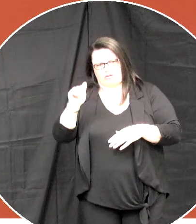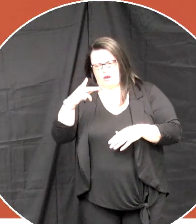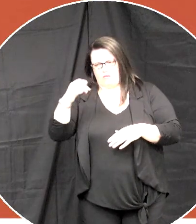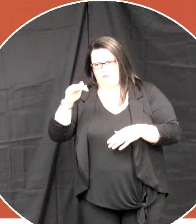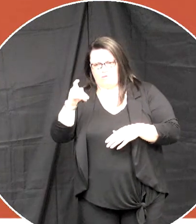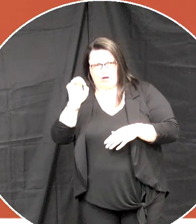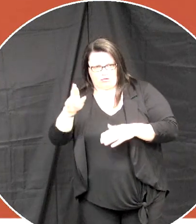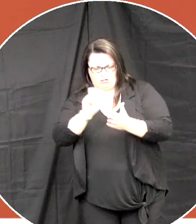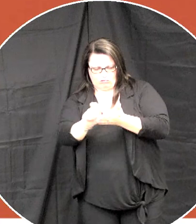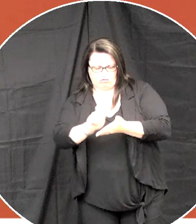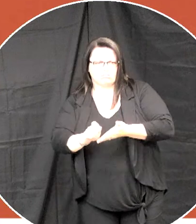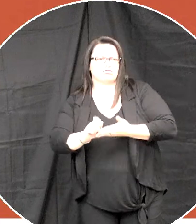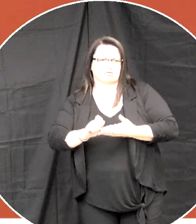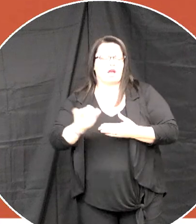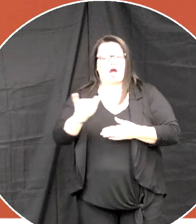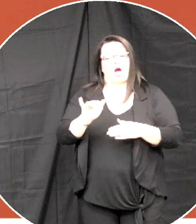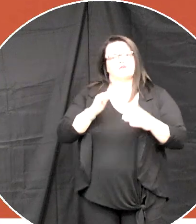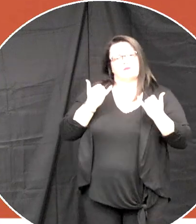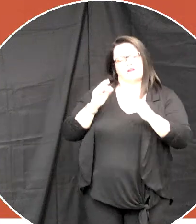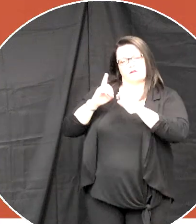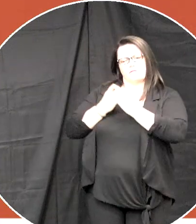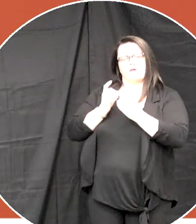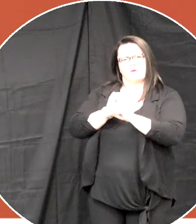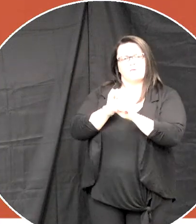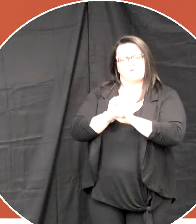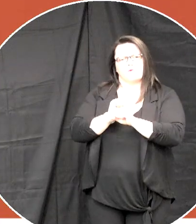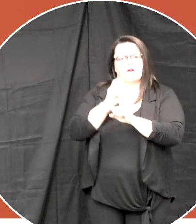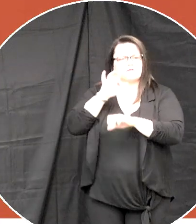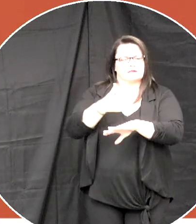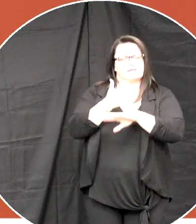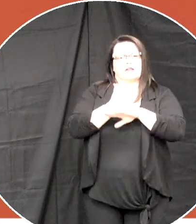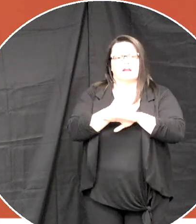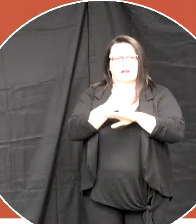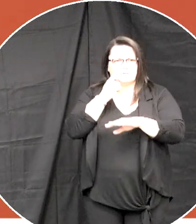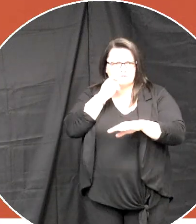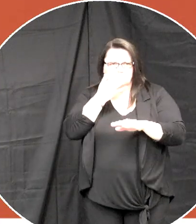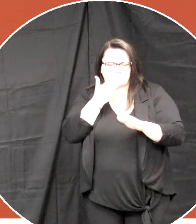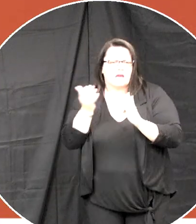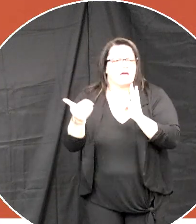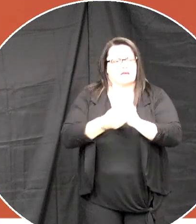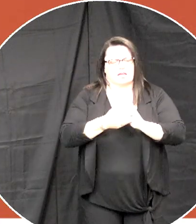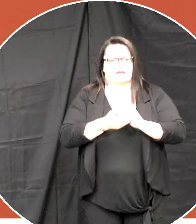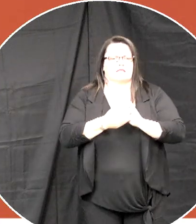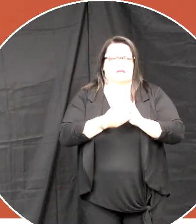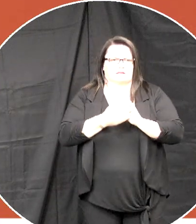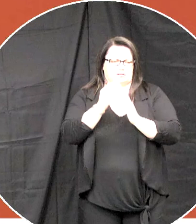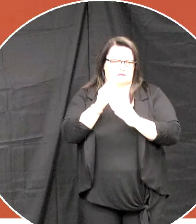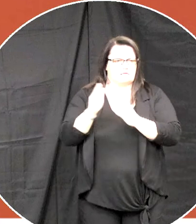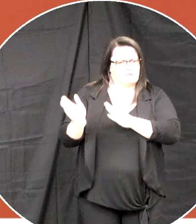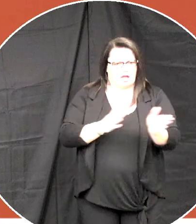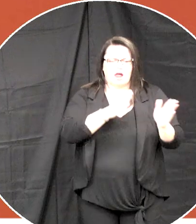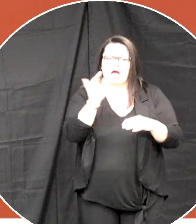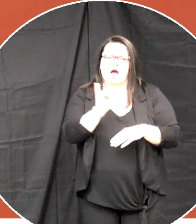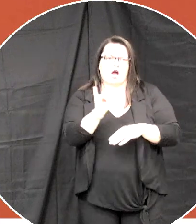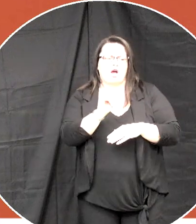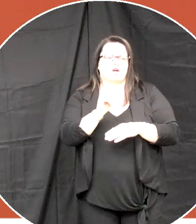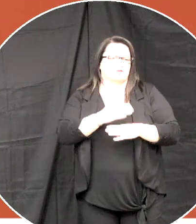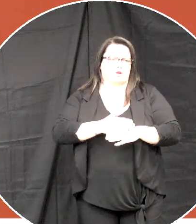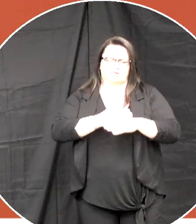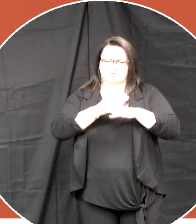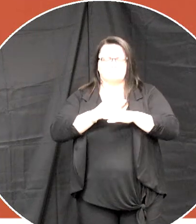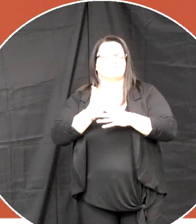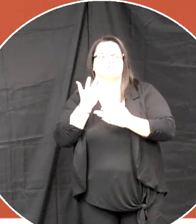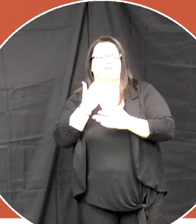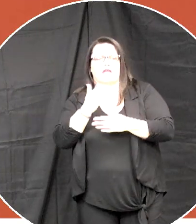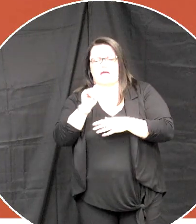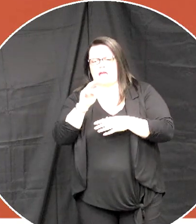also working on an anti-racism action plan, an equity lens, and anti-racism policy in collaboration with the